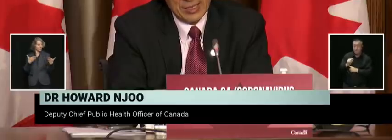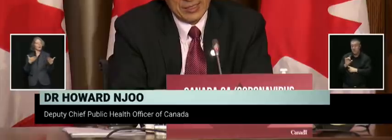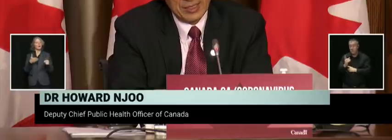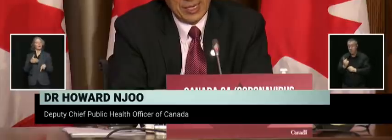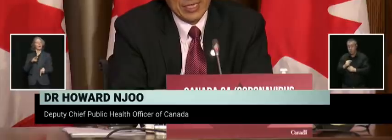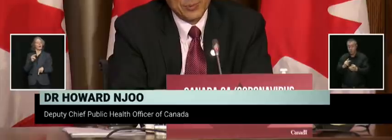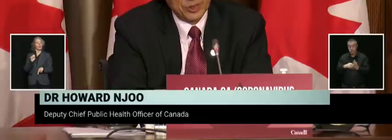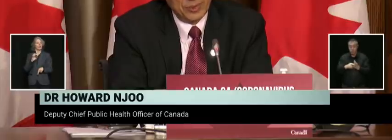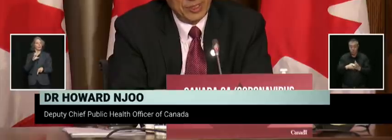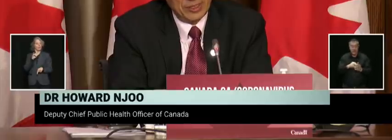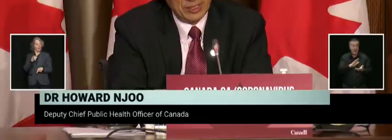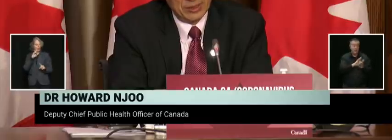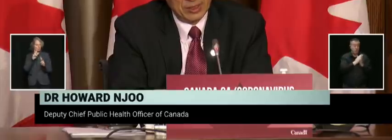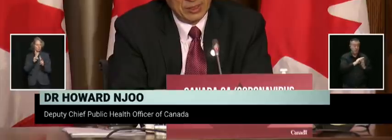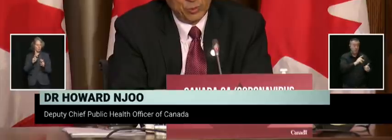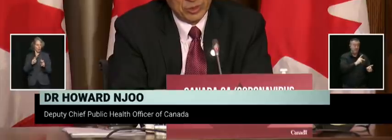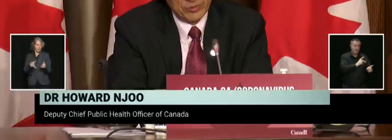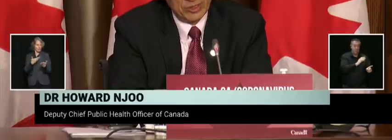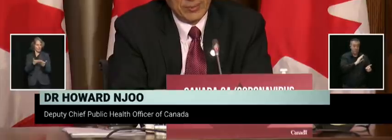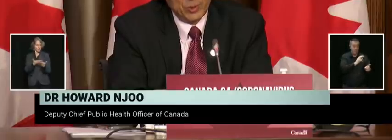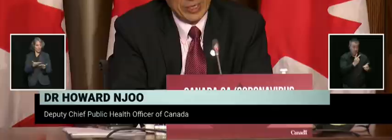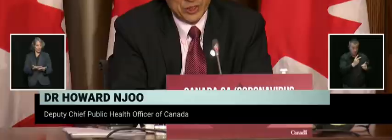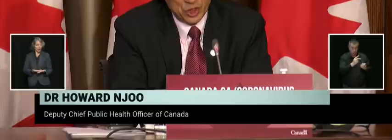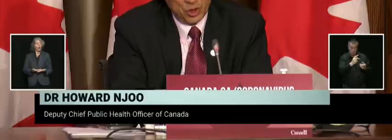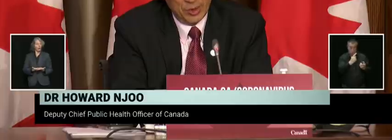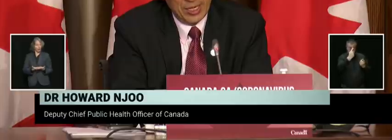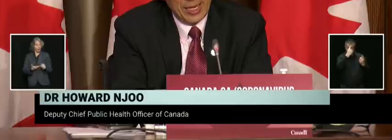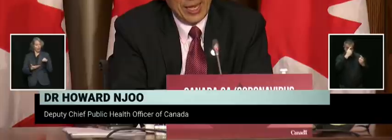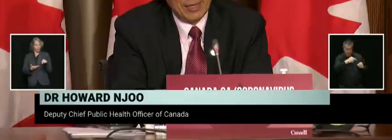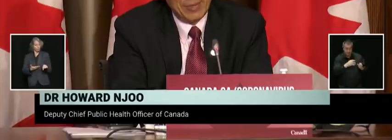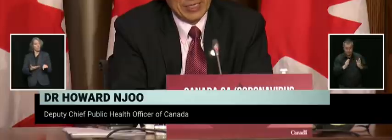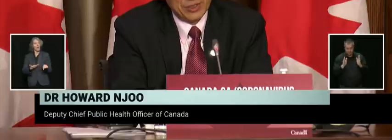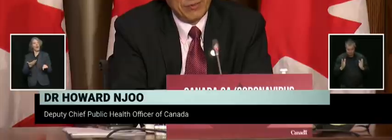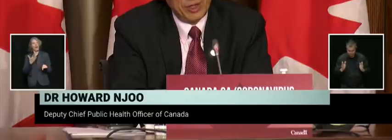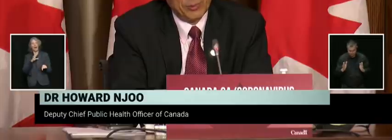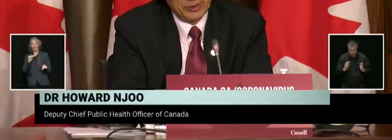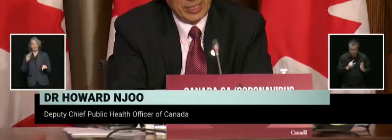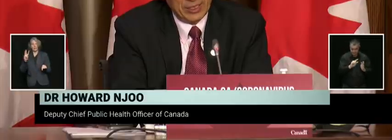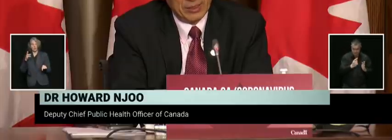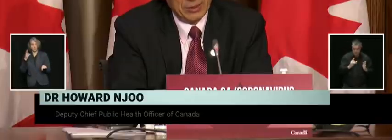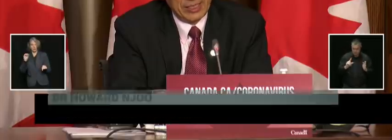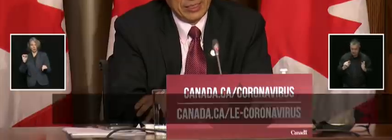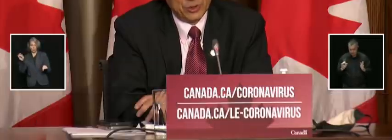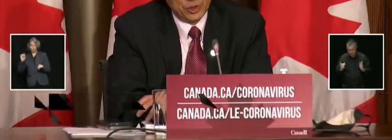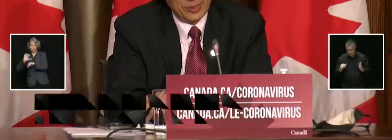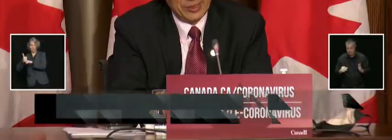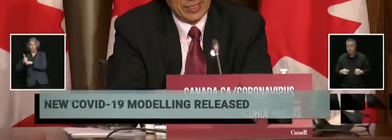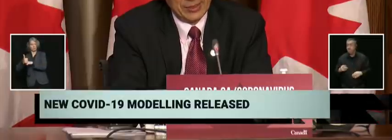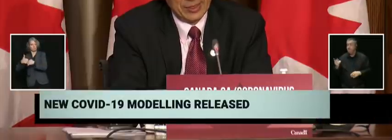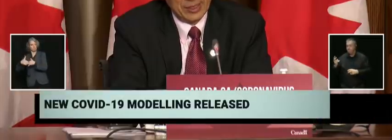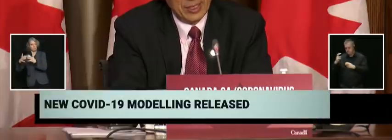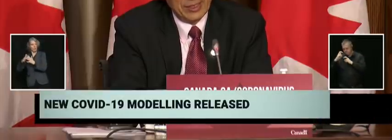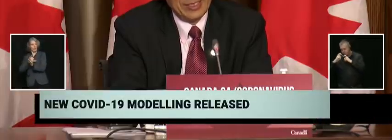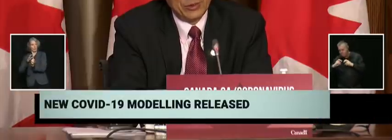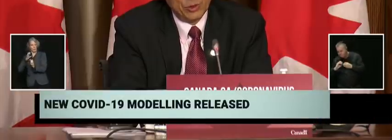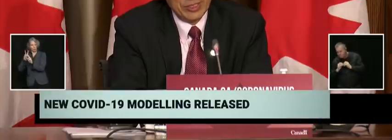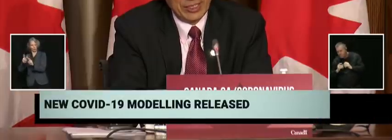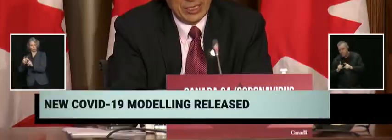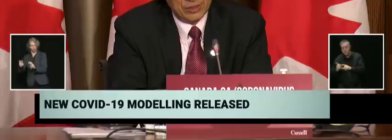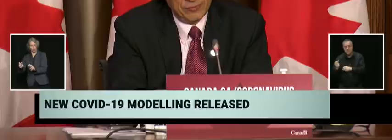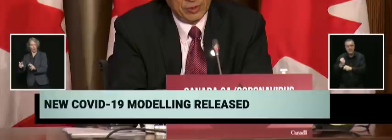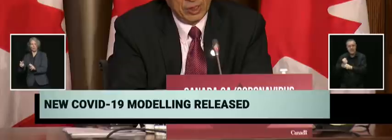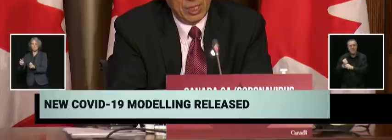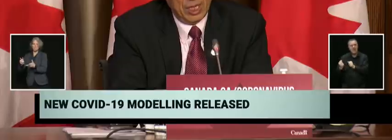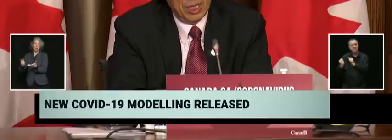also has the expert committee that works for the WHO, and based on the available data, they determined that the